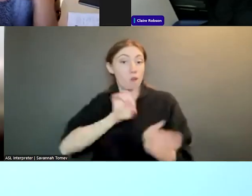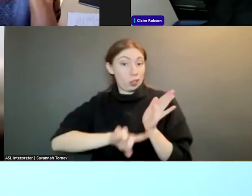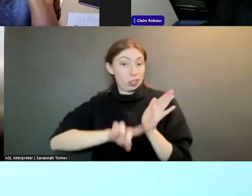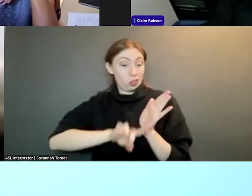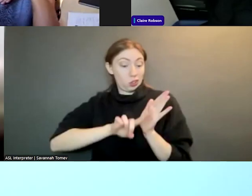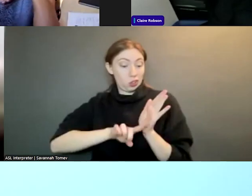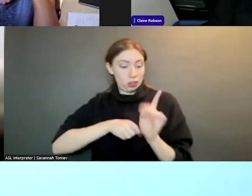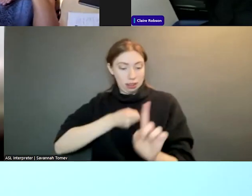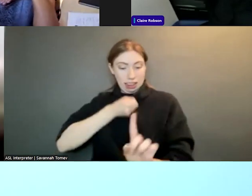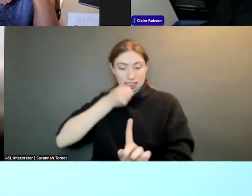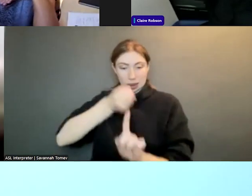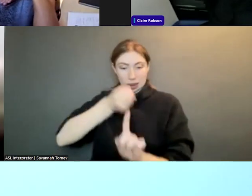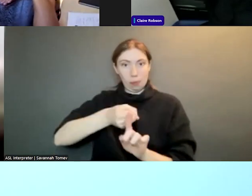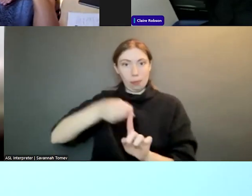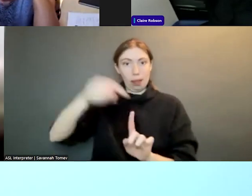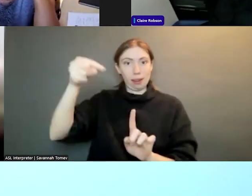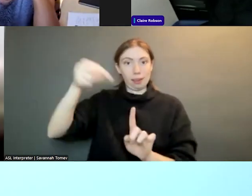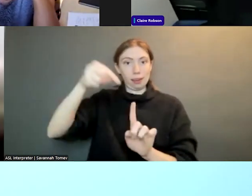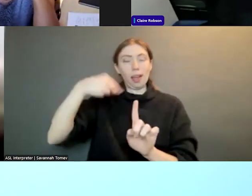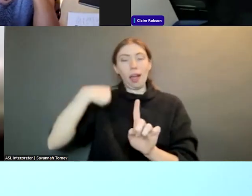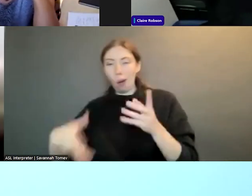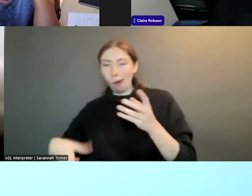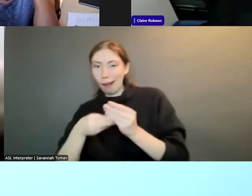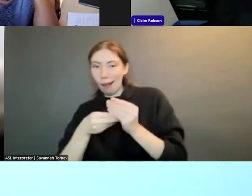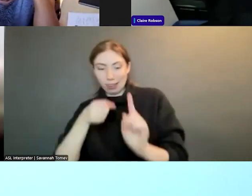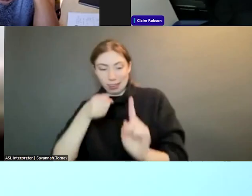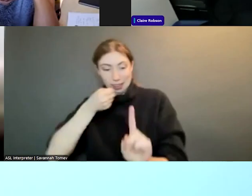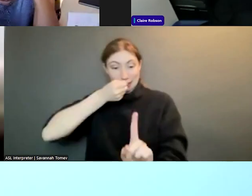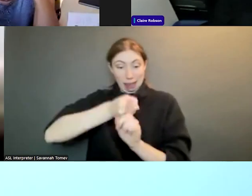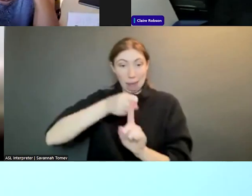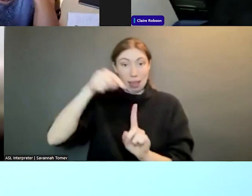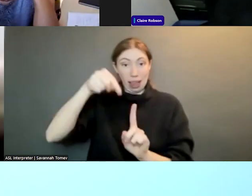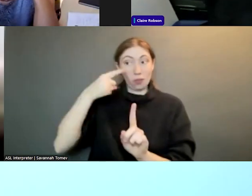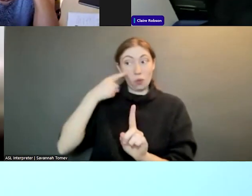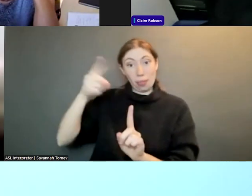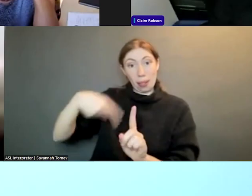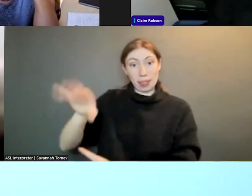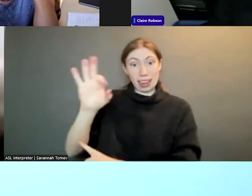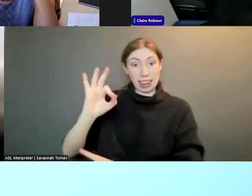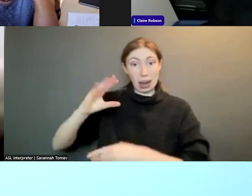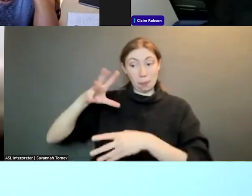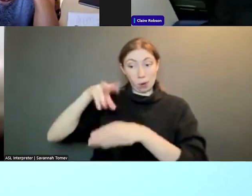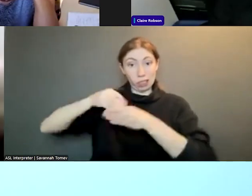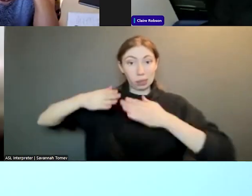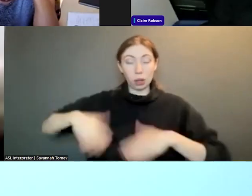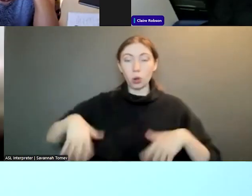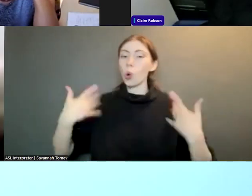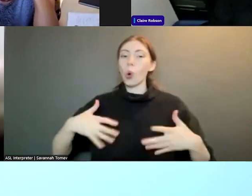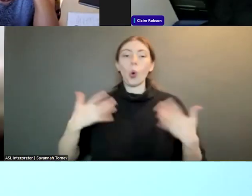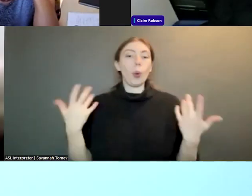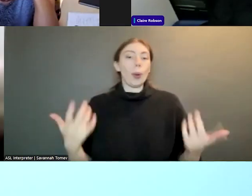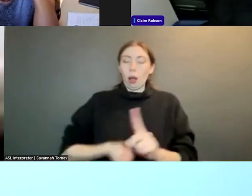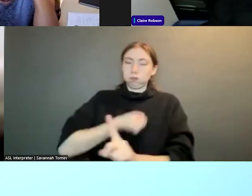the impact on the 9 participants has been huge, and very,